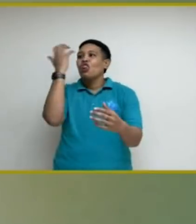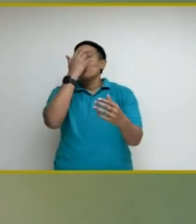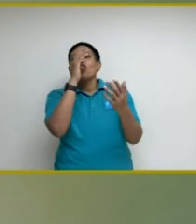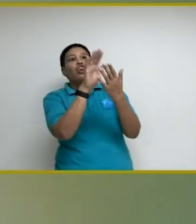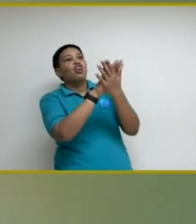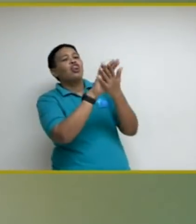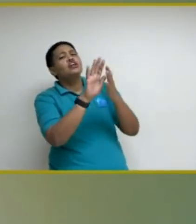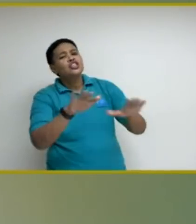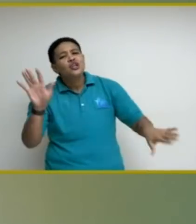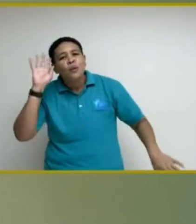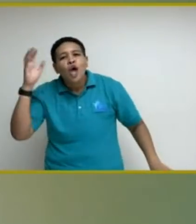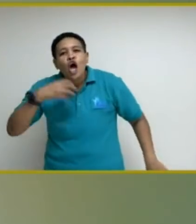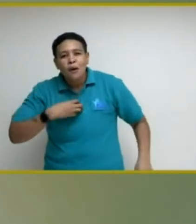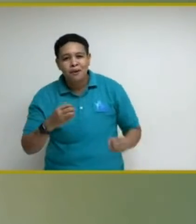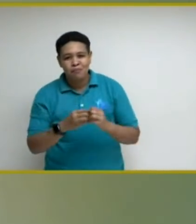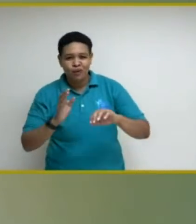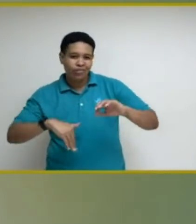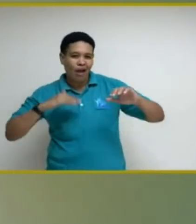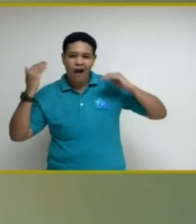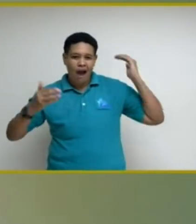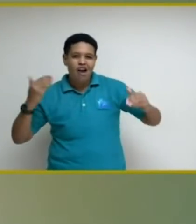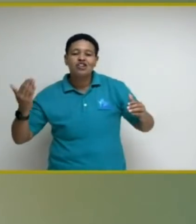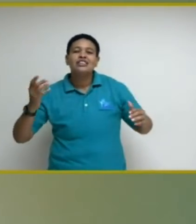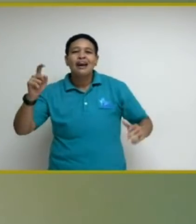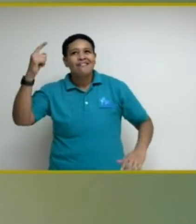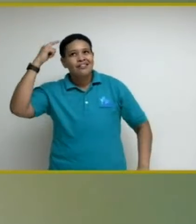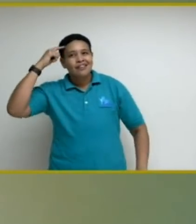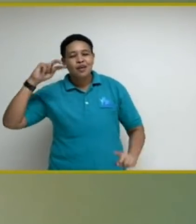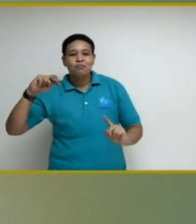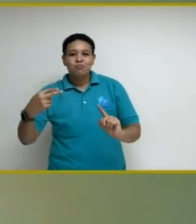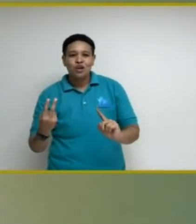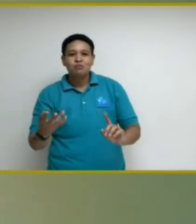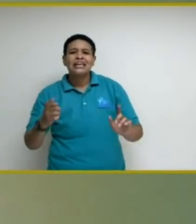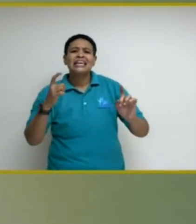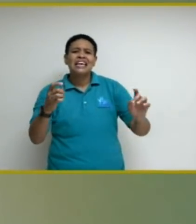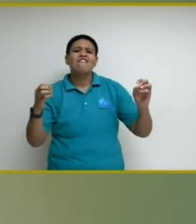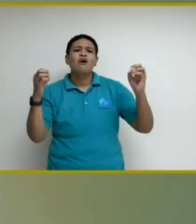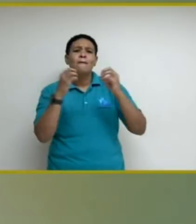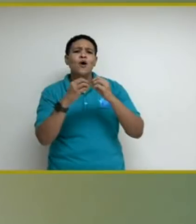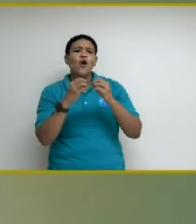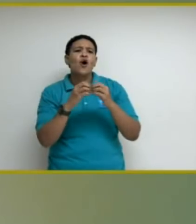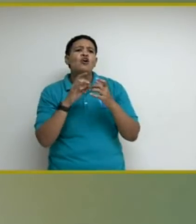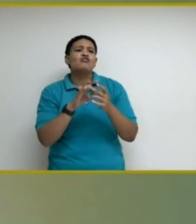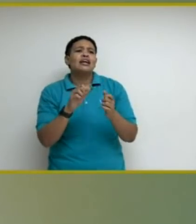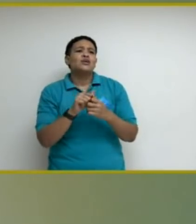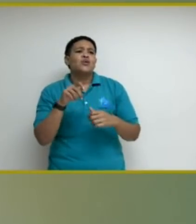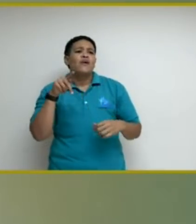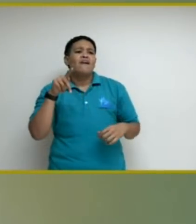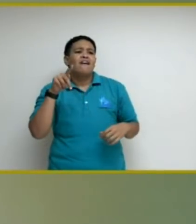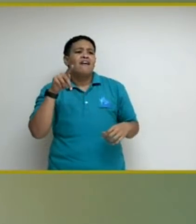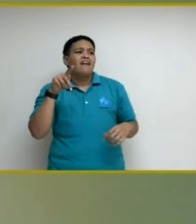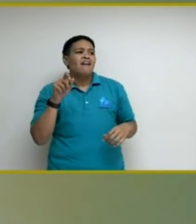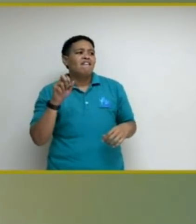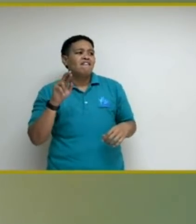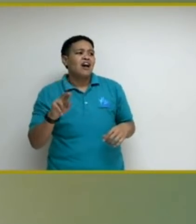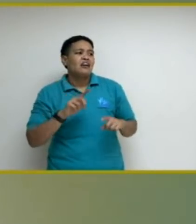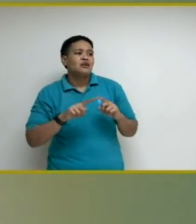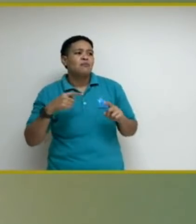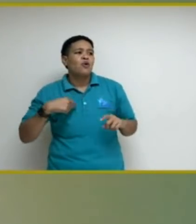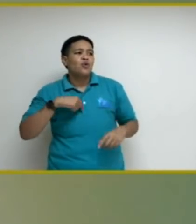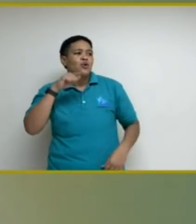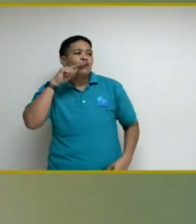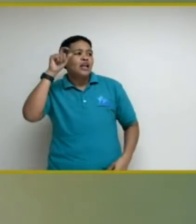all of that, putting it into context, gives us a little bit more with the Pfizer, but we do understand